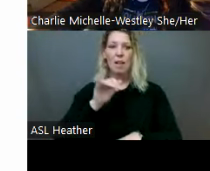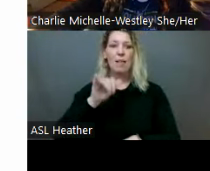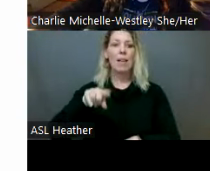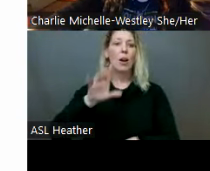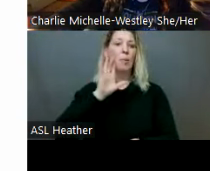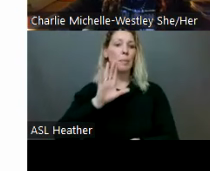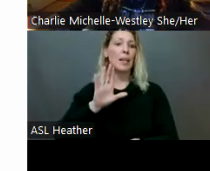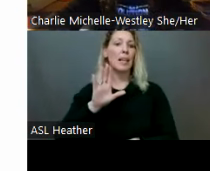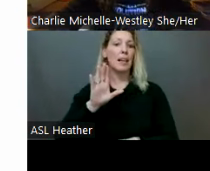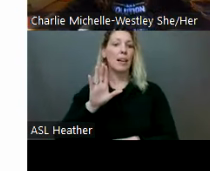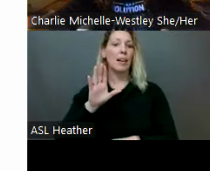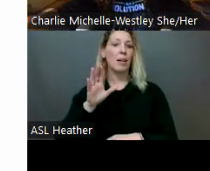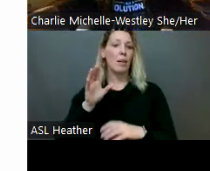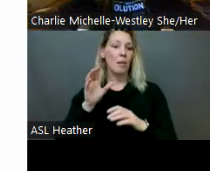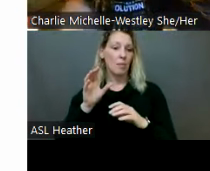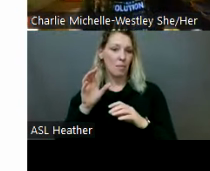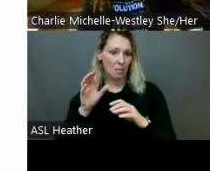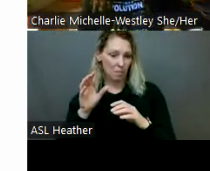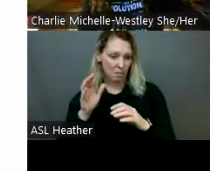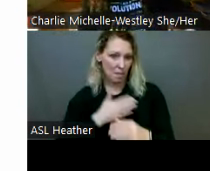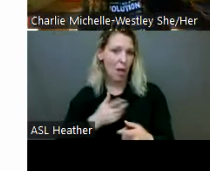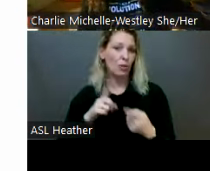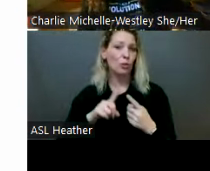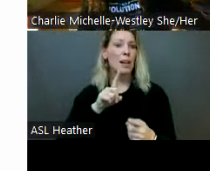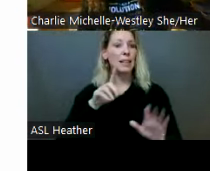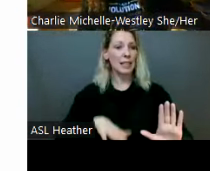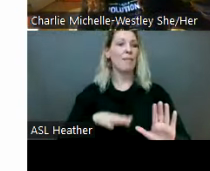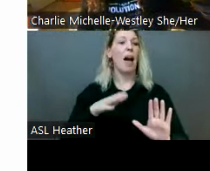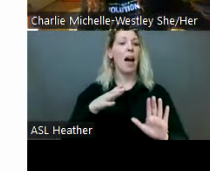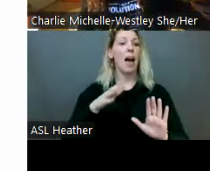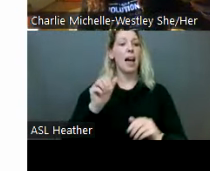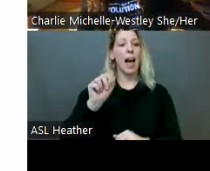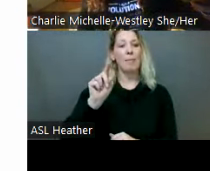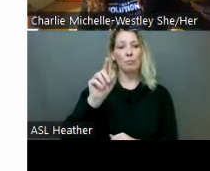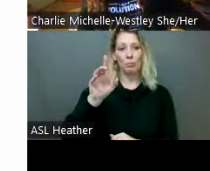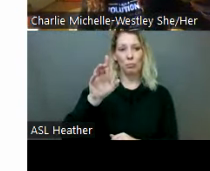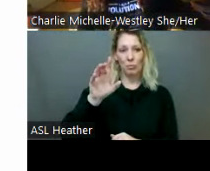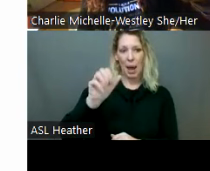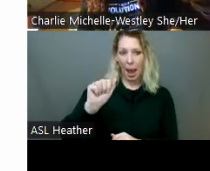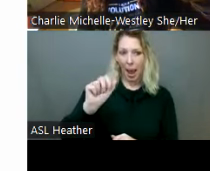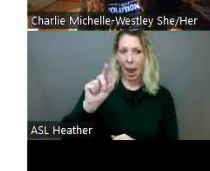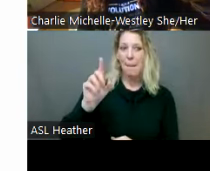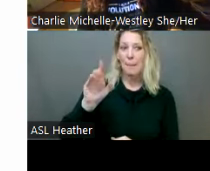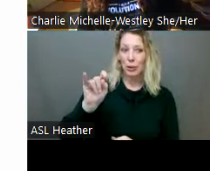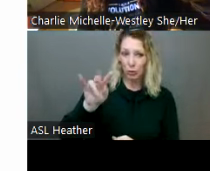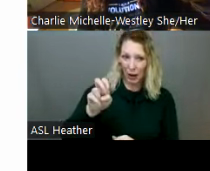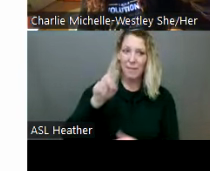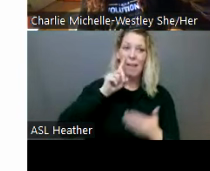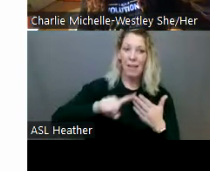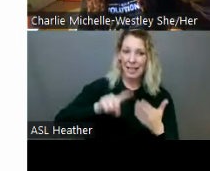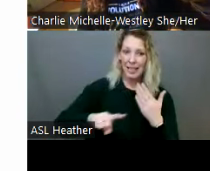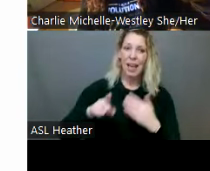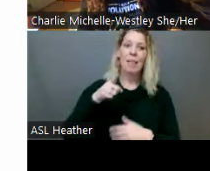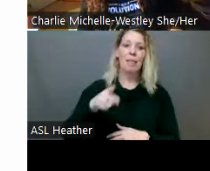timely, fair, and impartial. And just about the Lieberger and Garrity warnings, that we covered that in access information. That's the thing where they